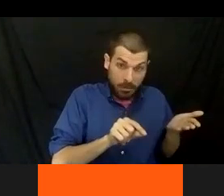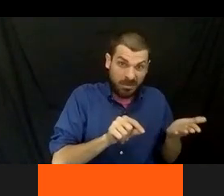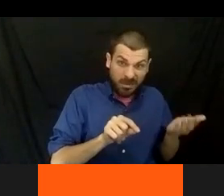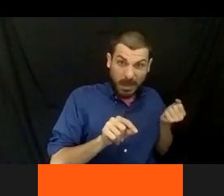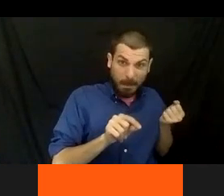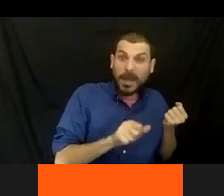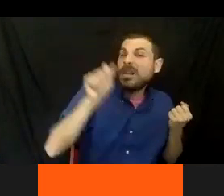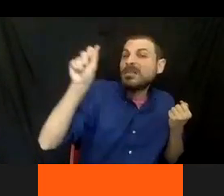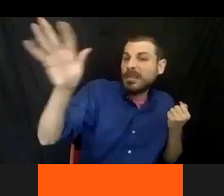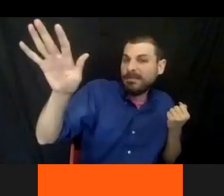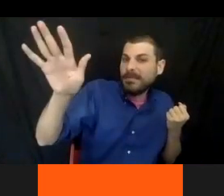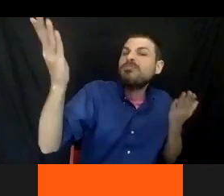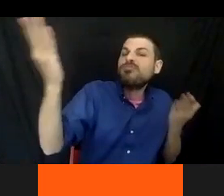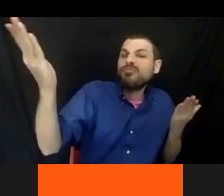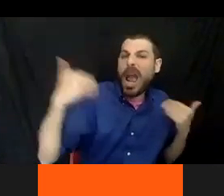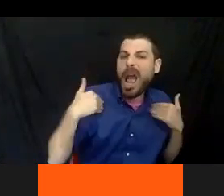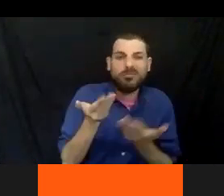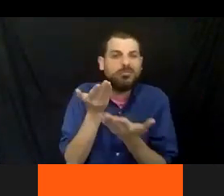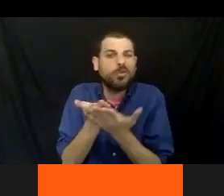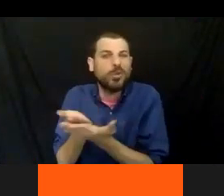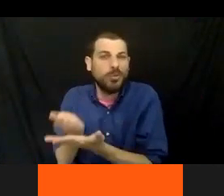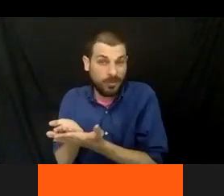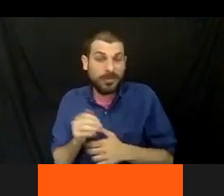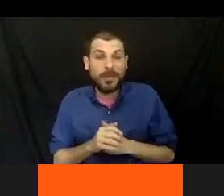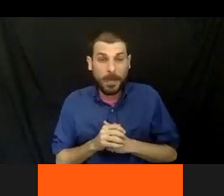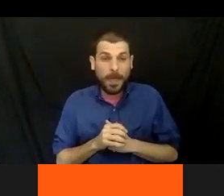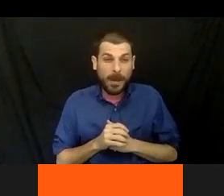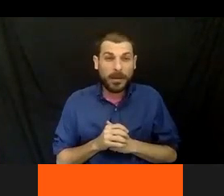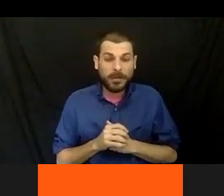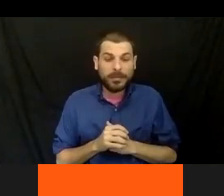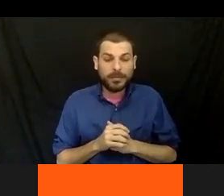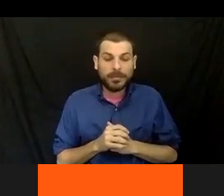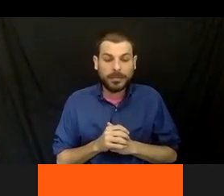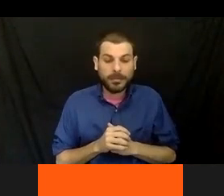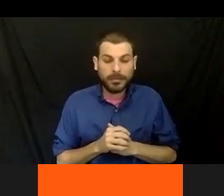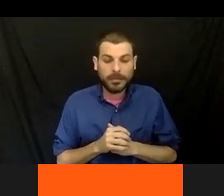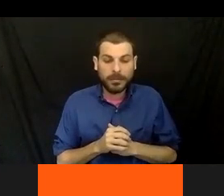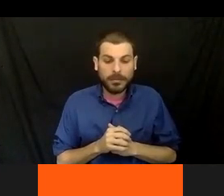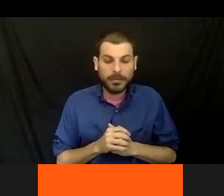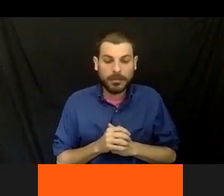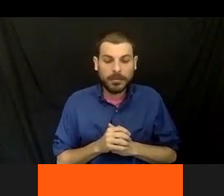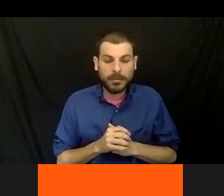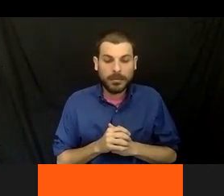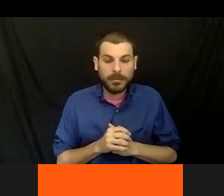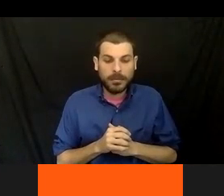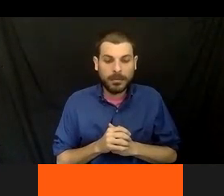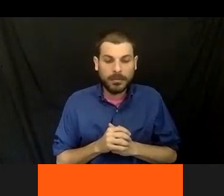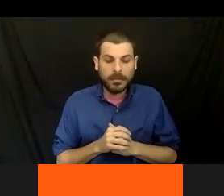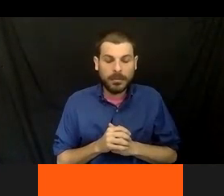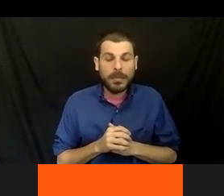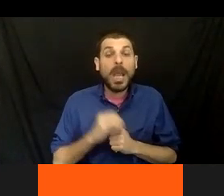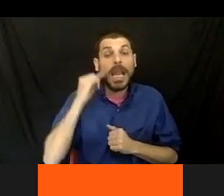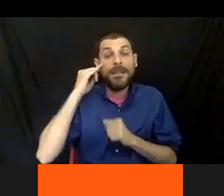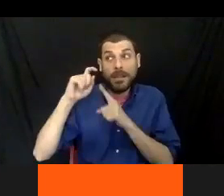loan servicer by phone, I would recommend that you keep careful notes of